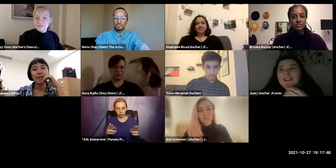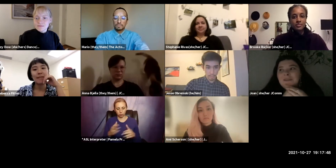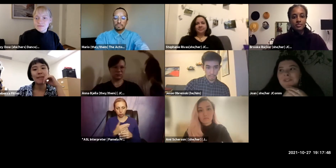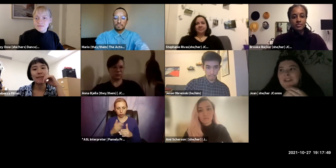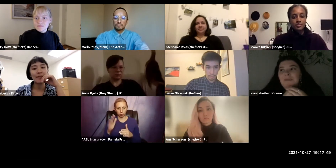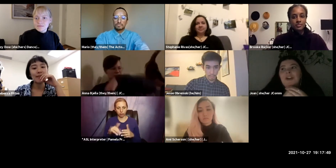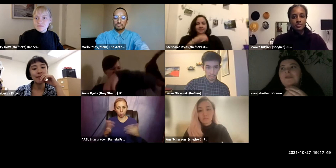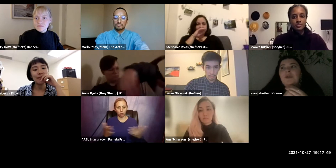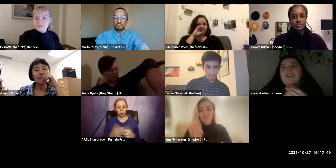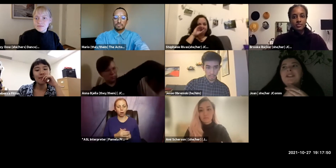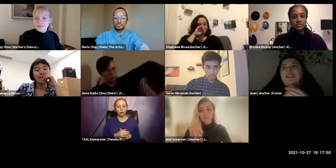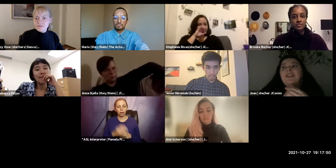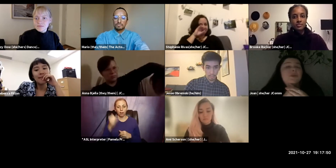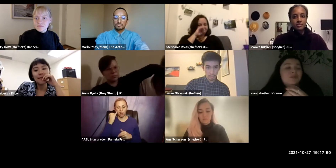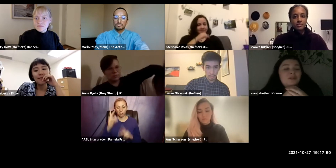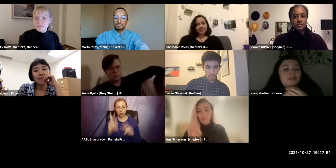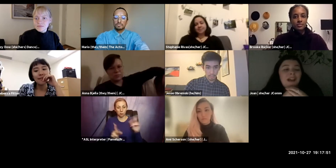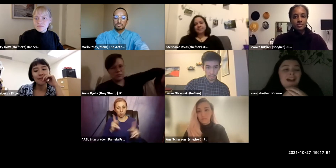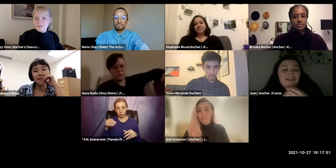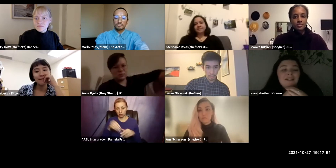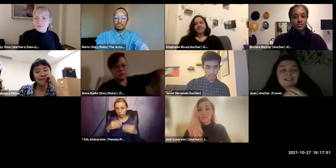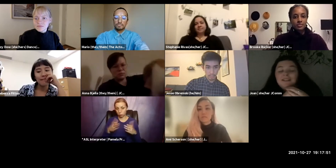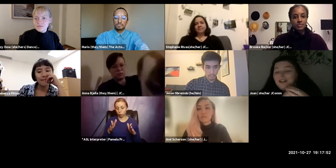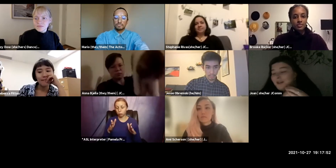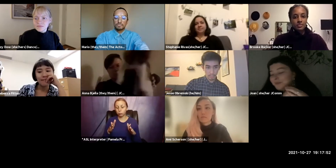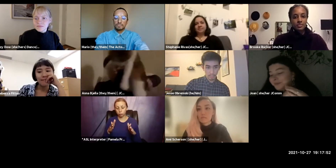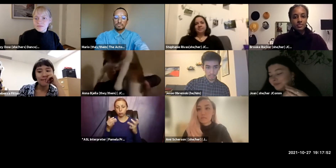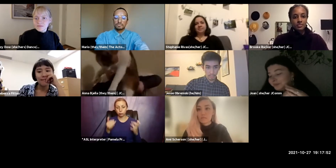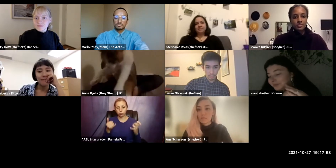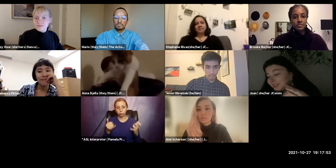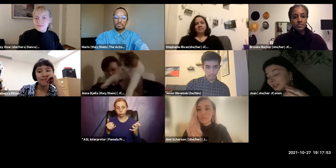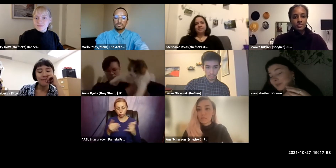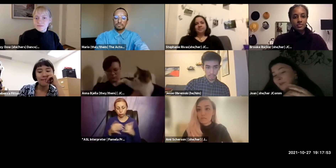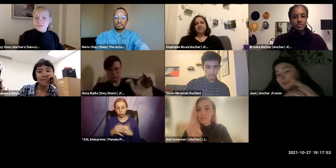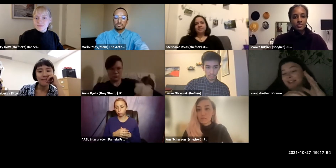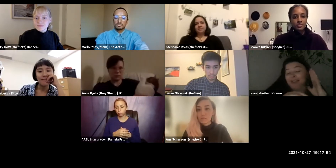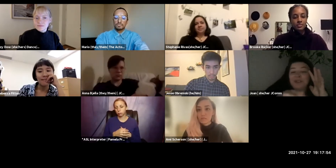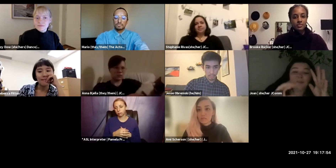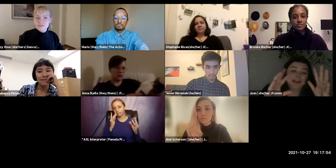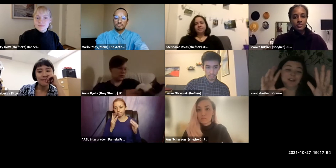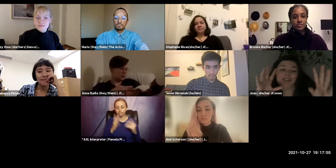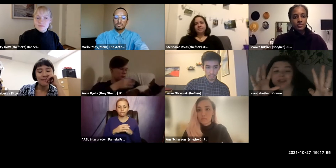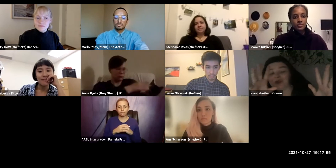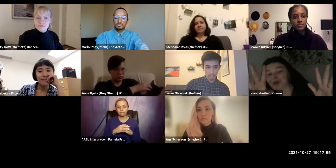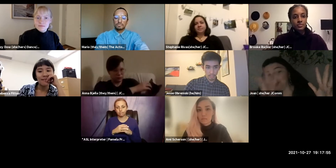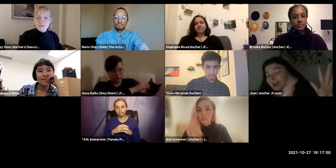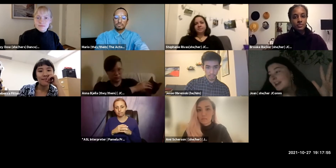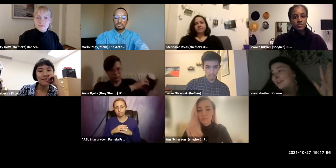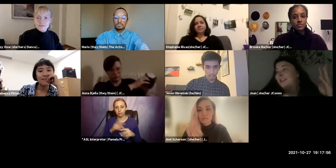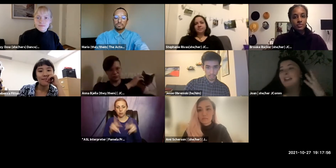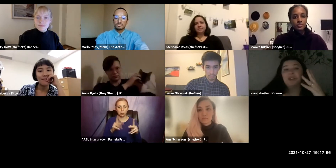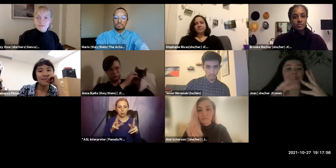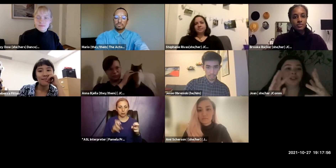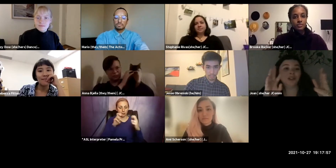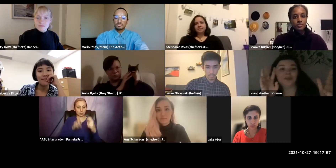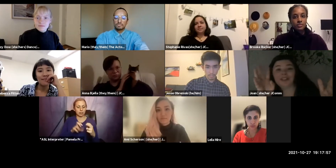be if there are folks in this room that can maybe sit with someone else in this room and